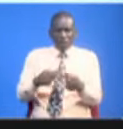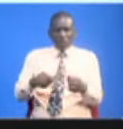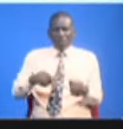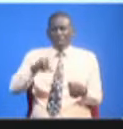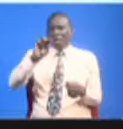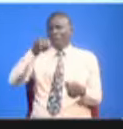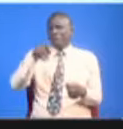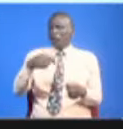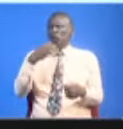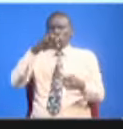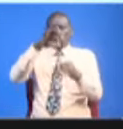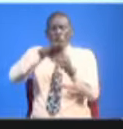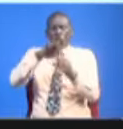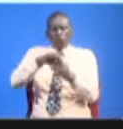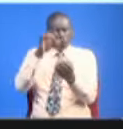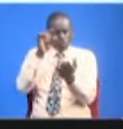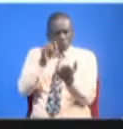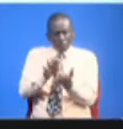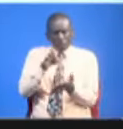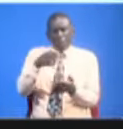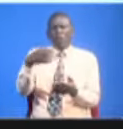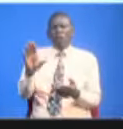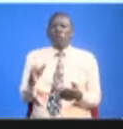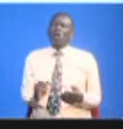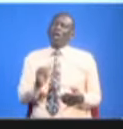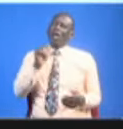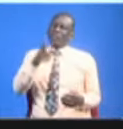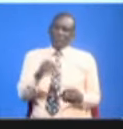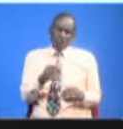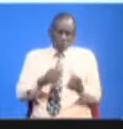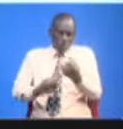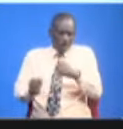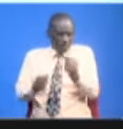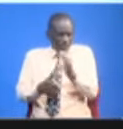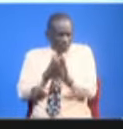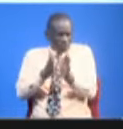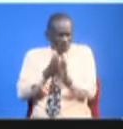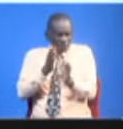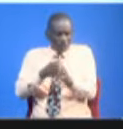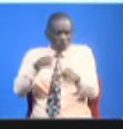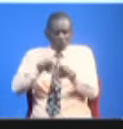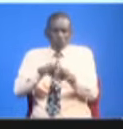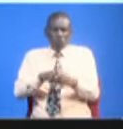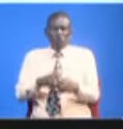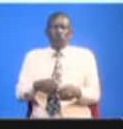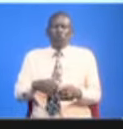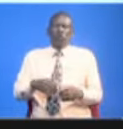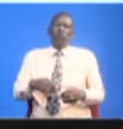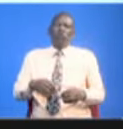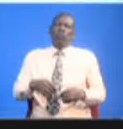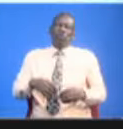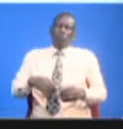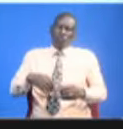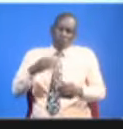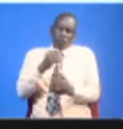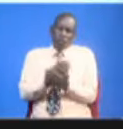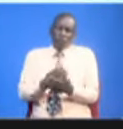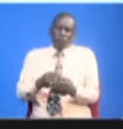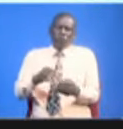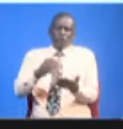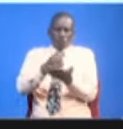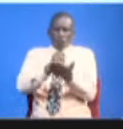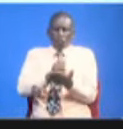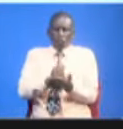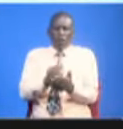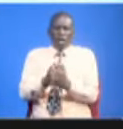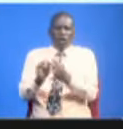parliament who voted to impeach him, asking them to expedite the passing of the coffee and cooperatives bills that would see farmers, especially